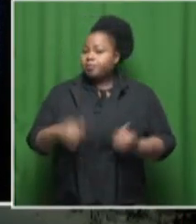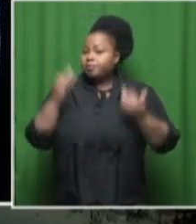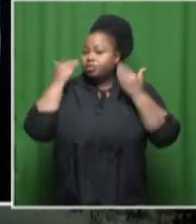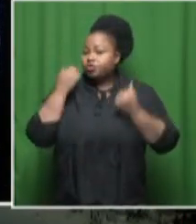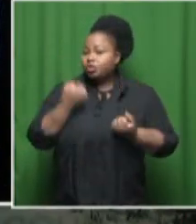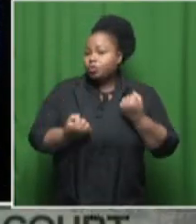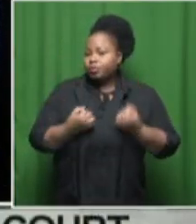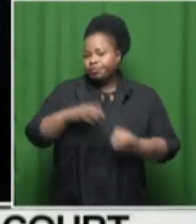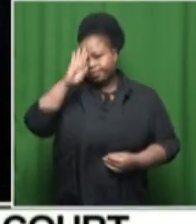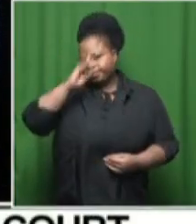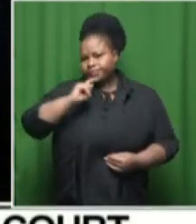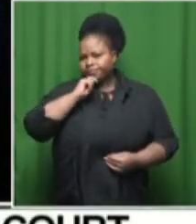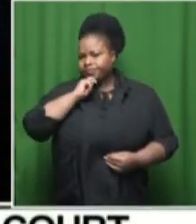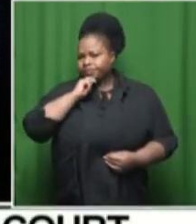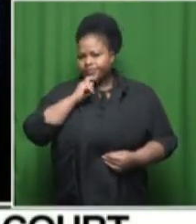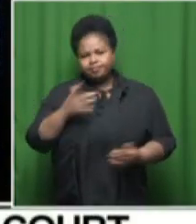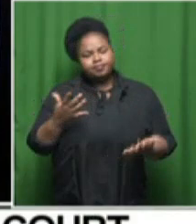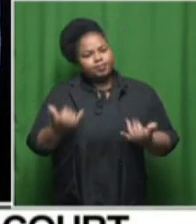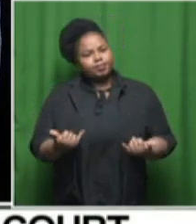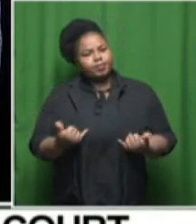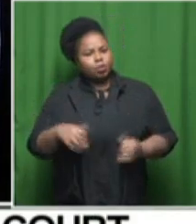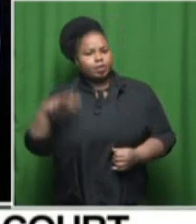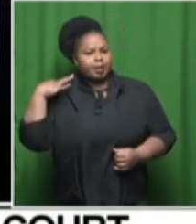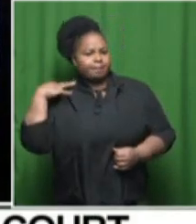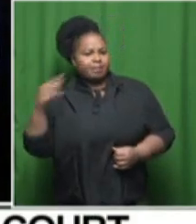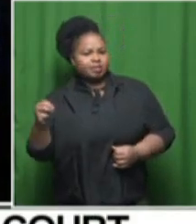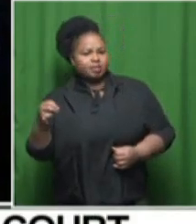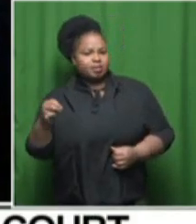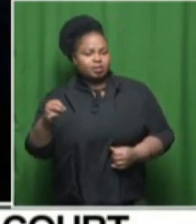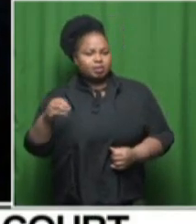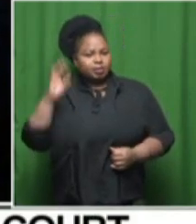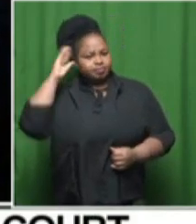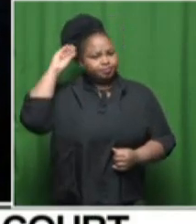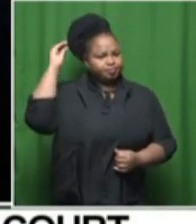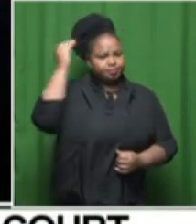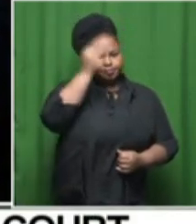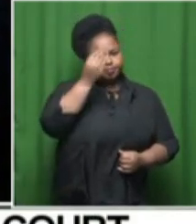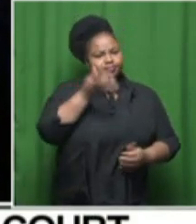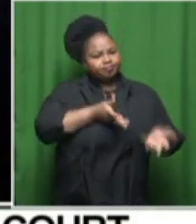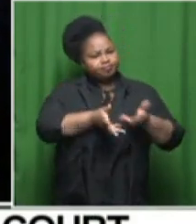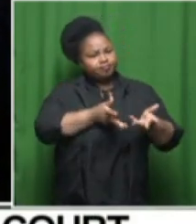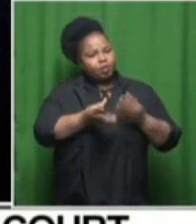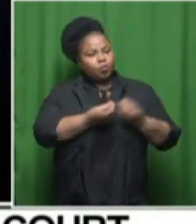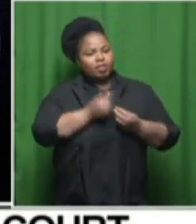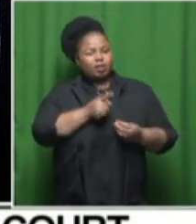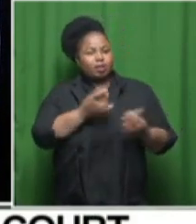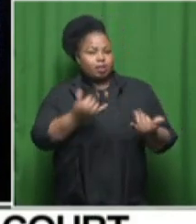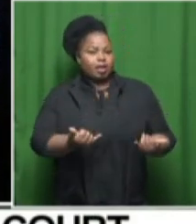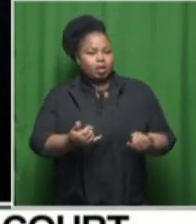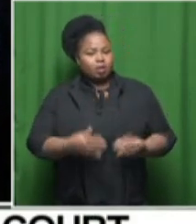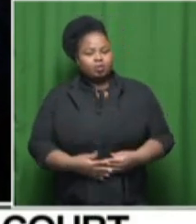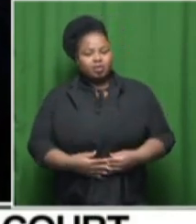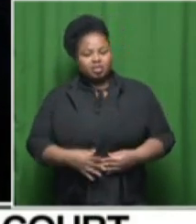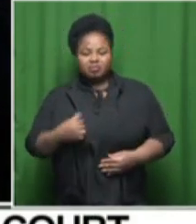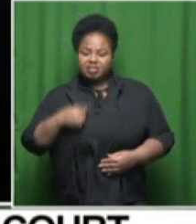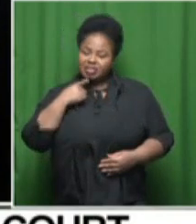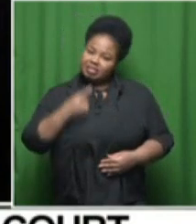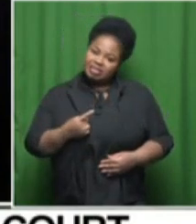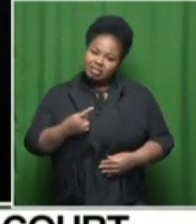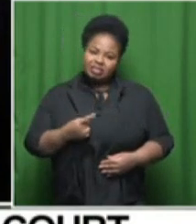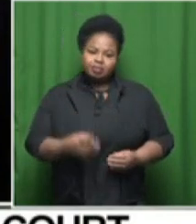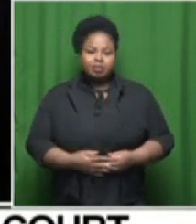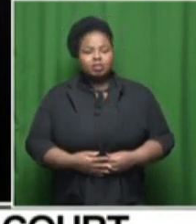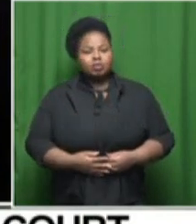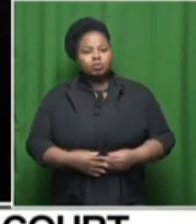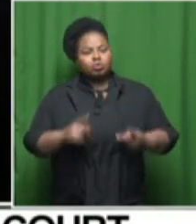morning. Firstly, we just spoke to Minister Magistrate a short while ago, and he informs us about the